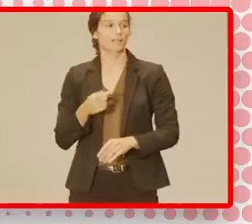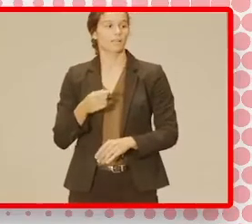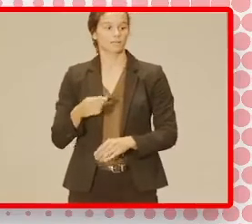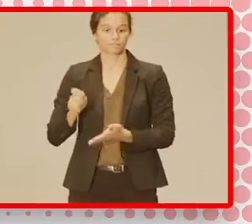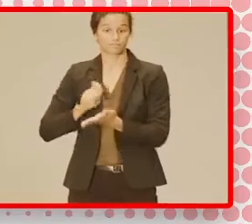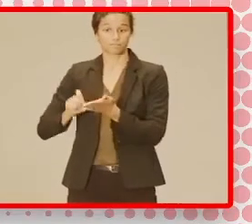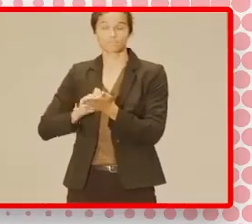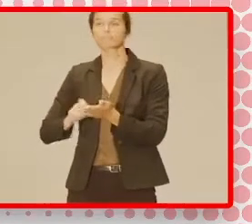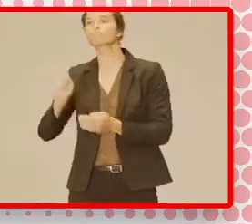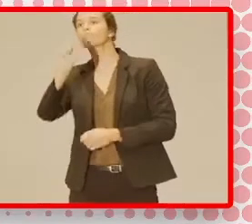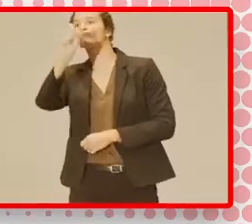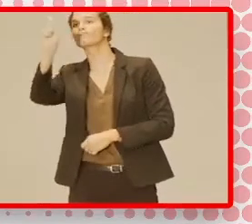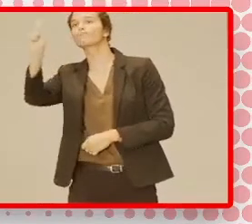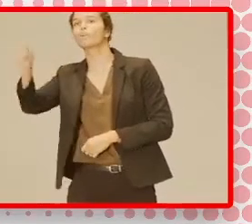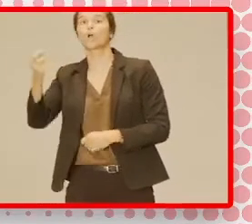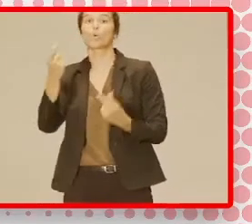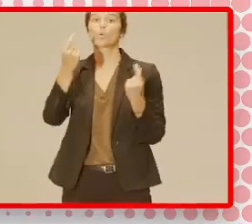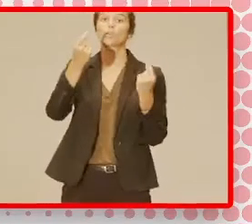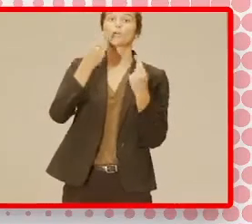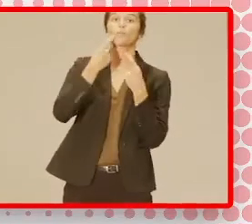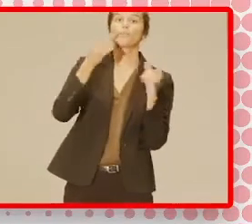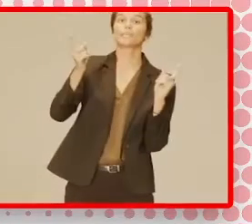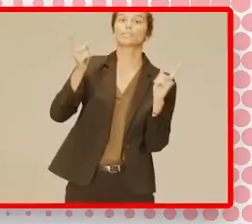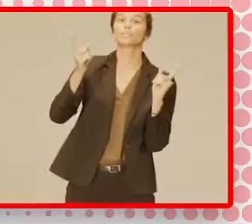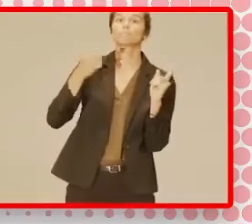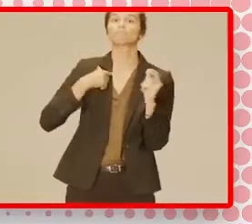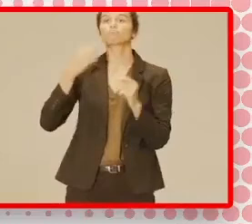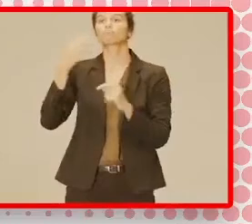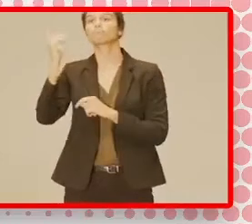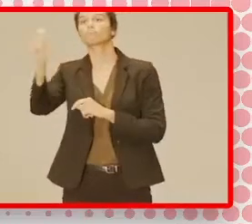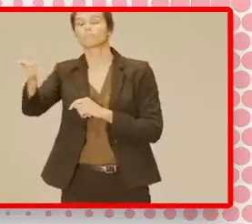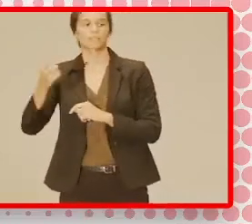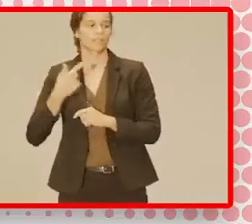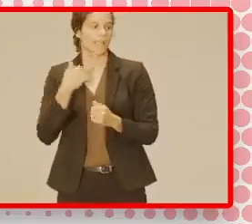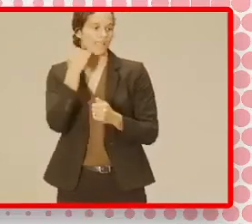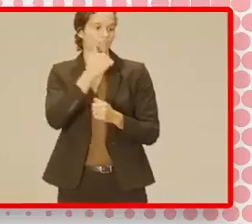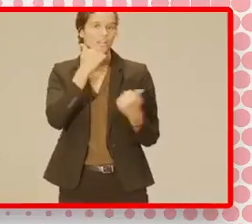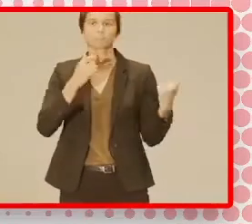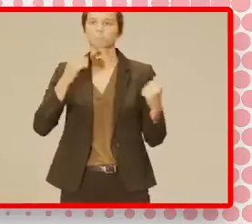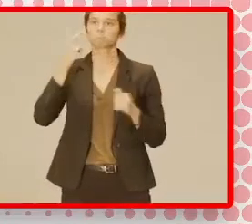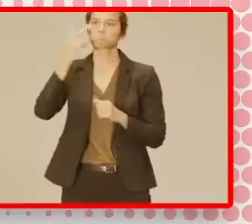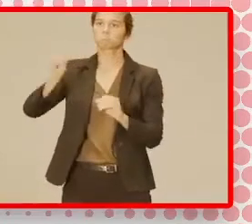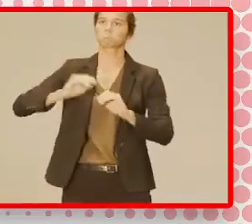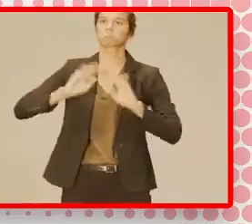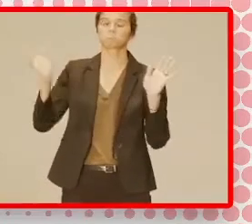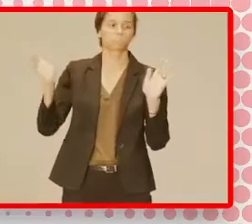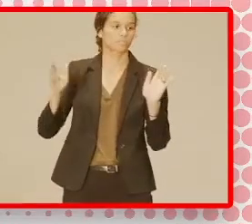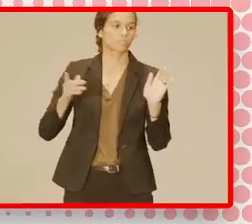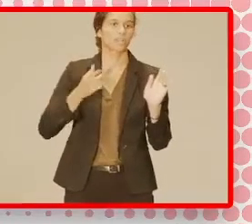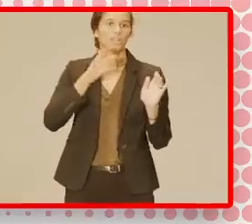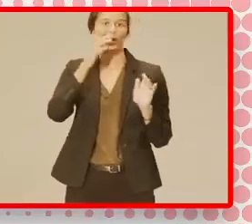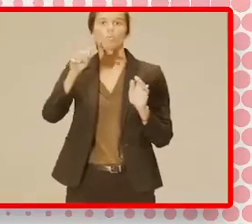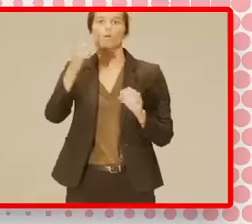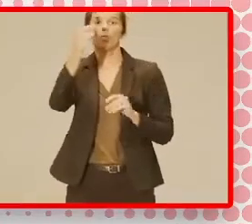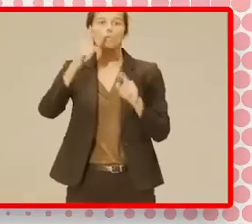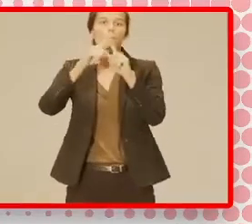did and what he achieved. Every day it's visible to him. Every day he fills one box in, and guess